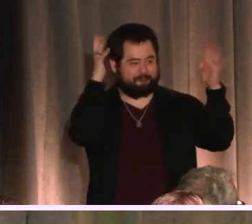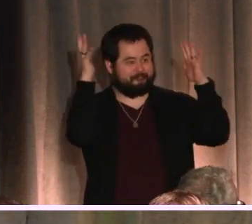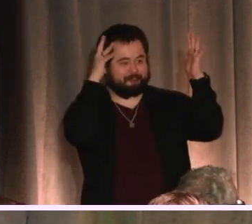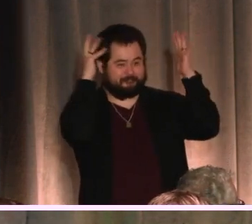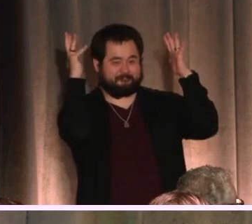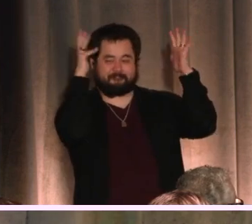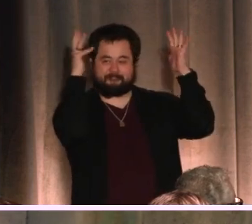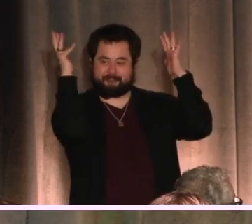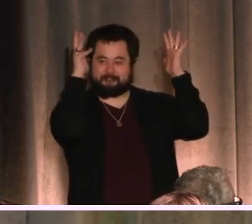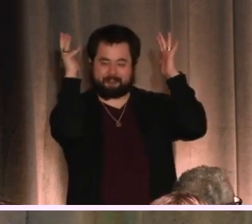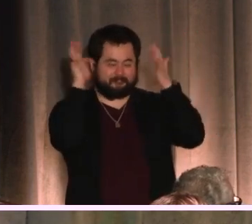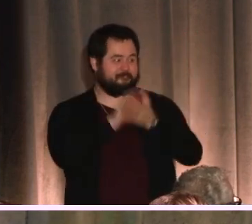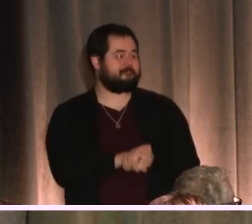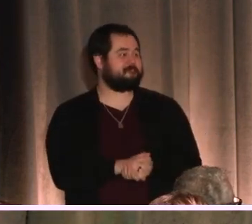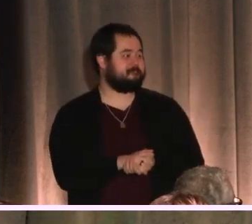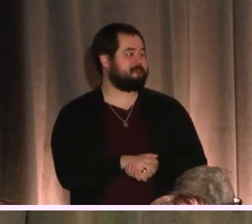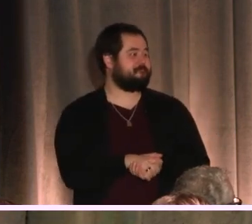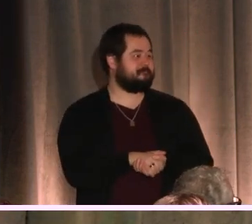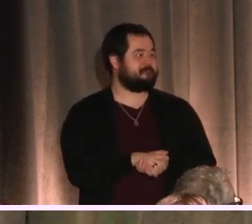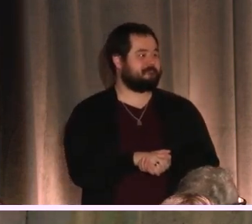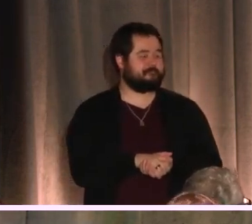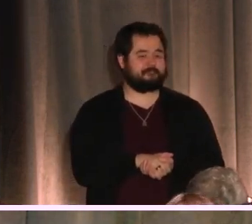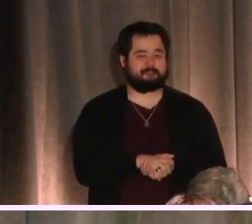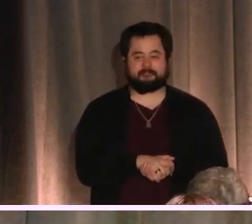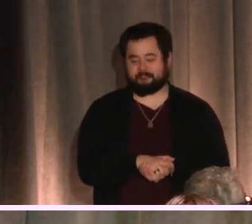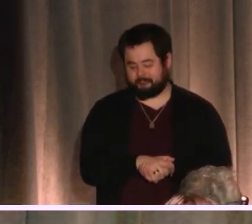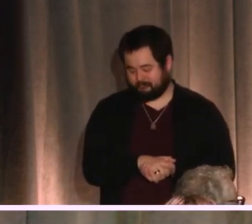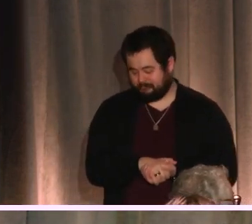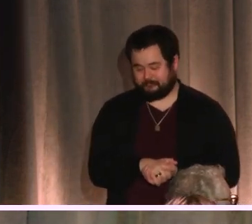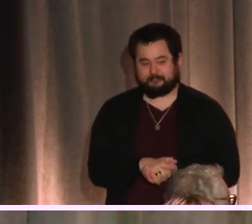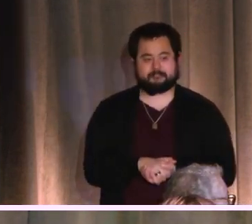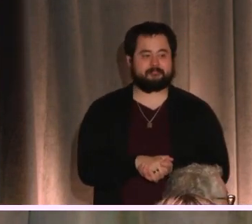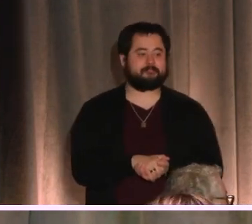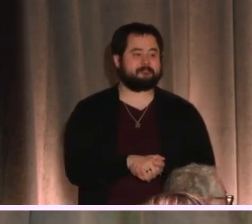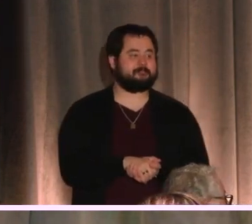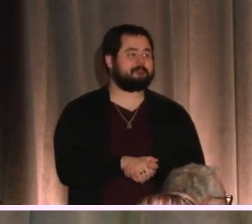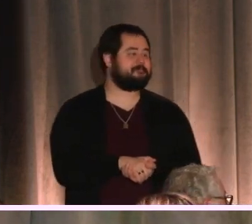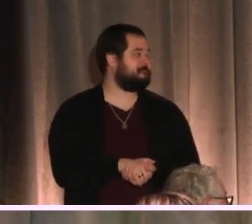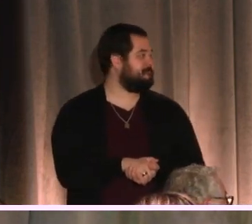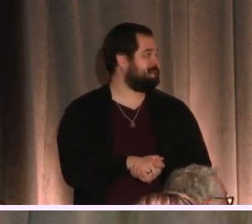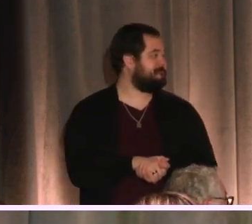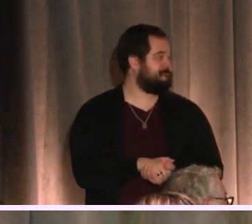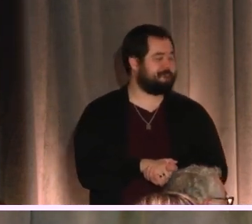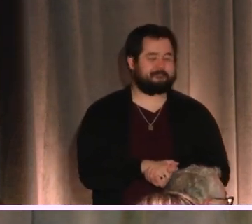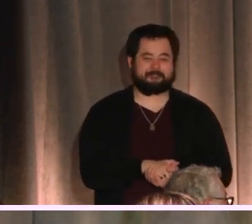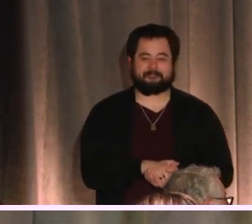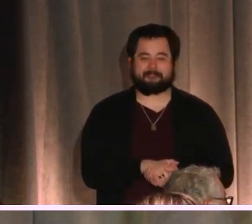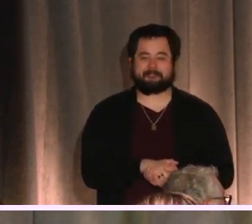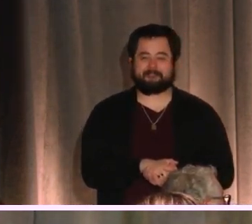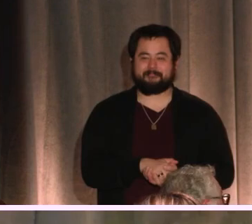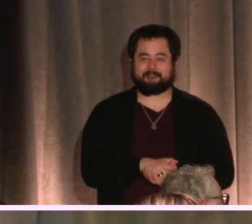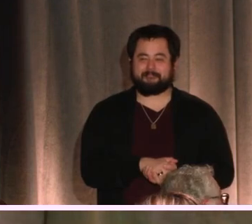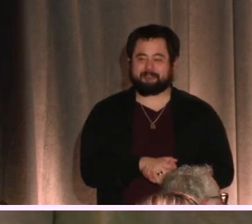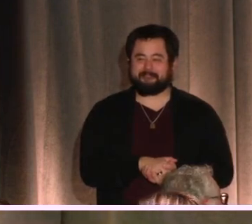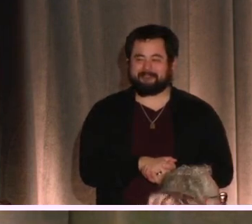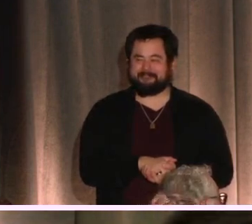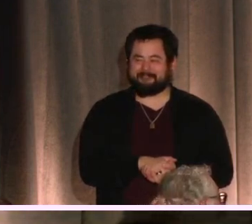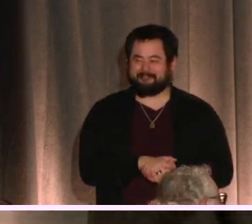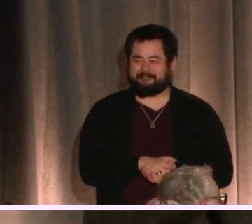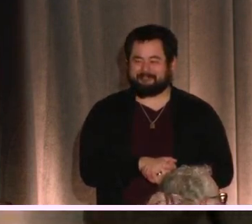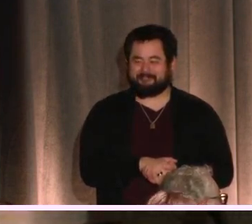again. You're welcome. And if you do, you go back to the right to take photos. Yeah, thank